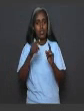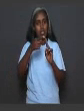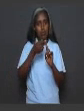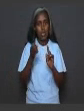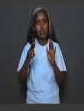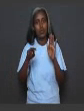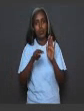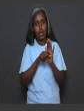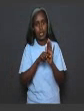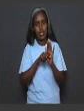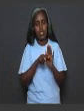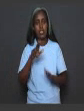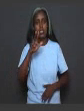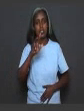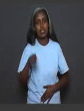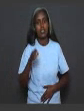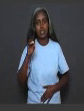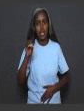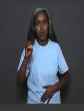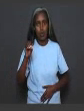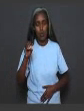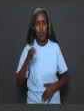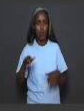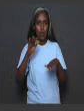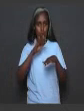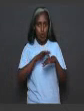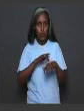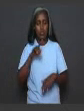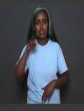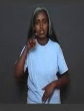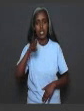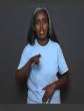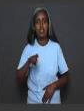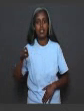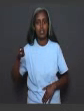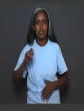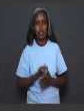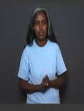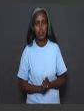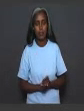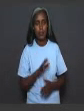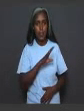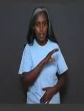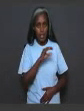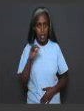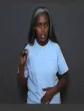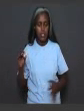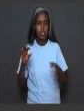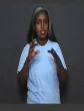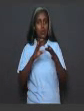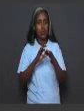or minus 3, on the x-axis and the